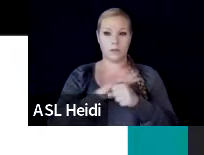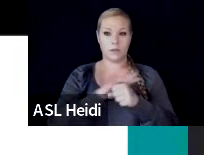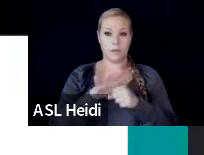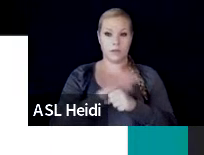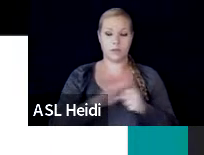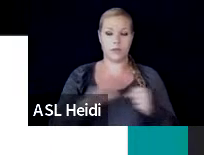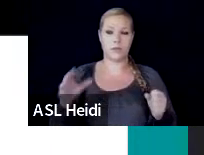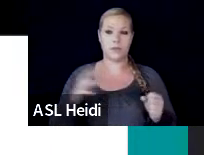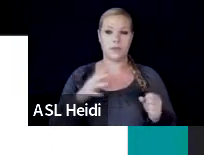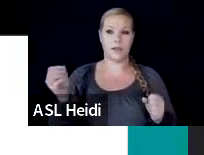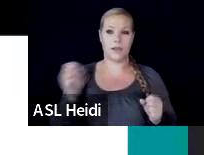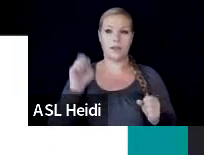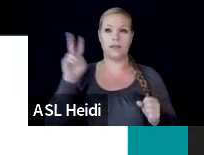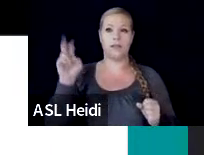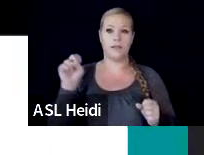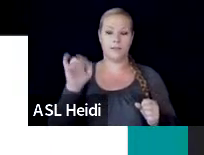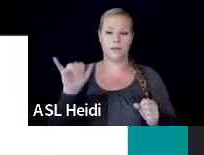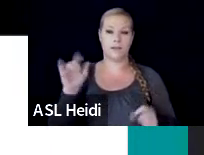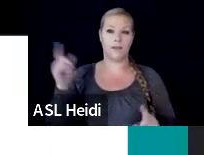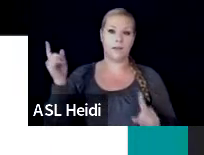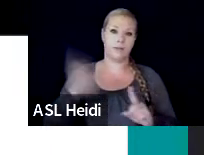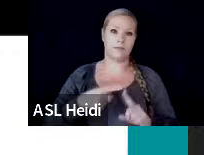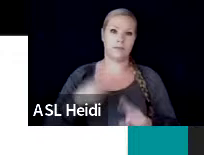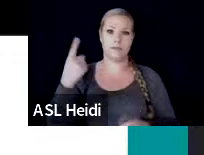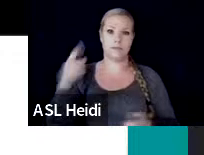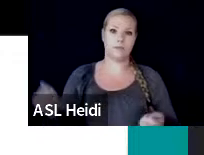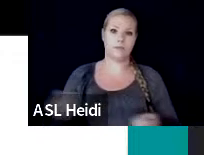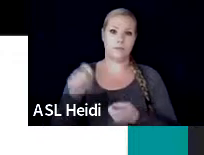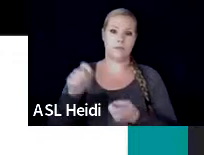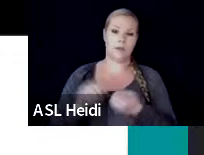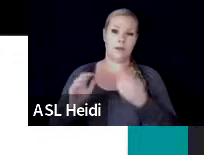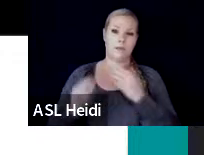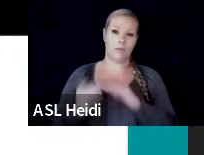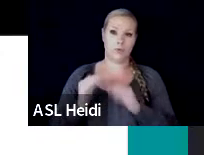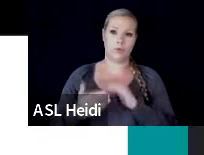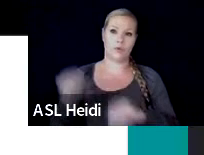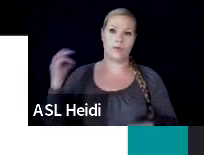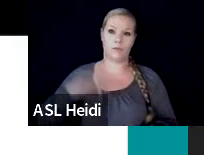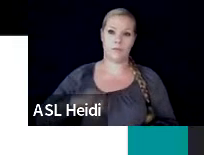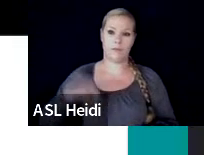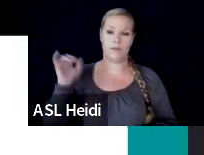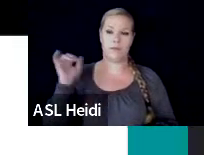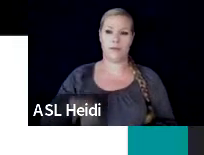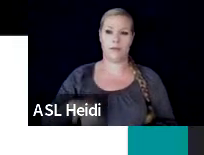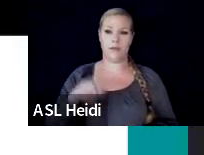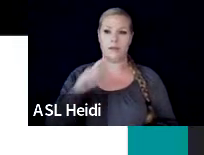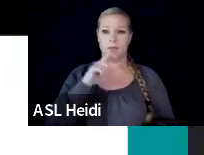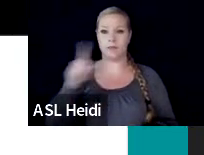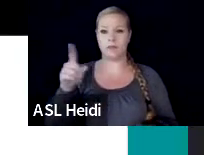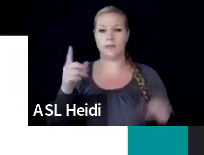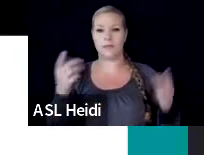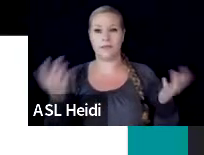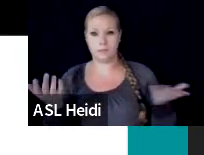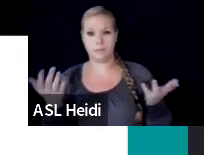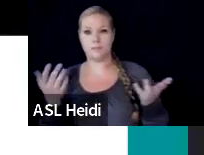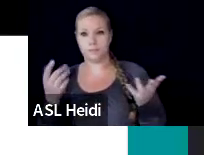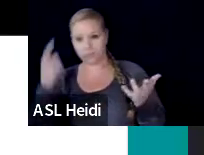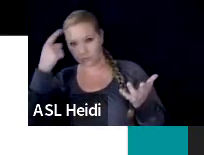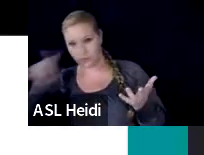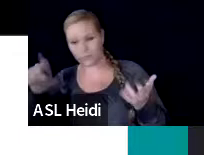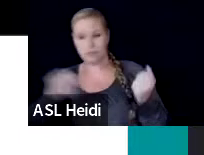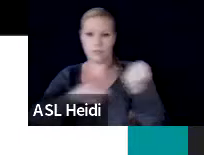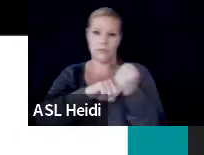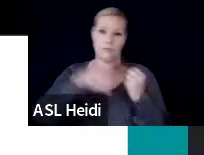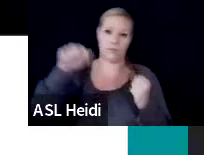And there's even that specific objective of community benefits that is meant to support this